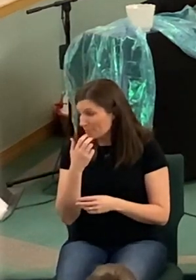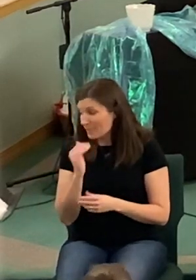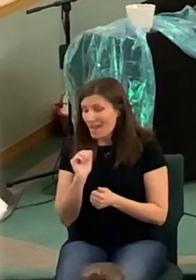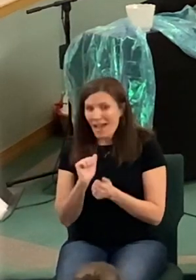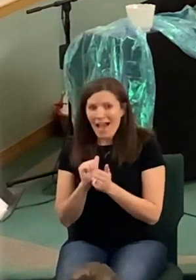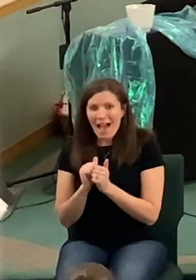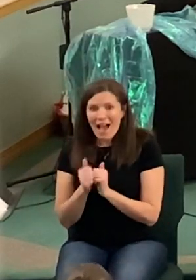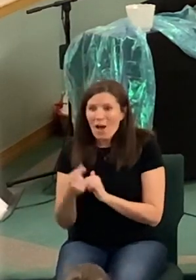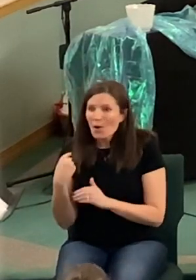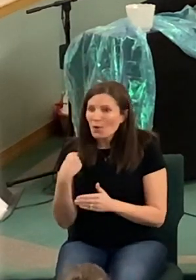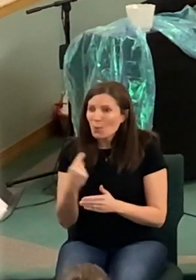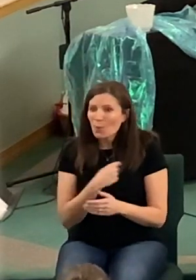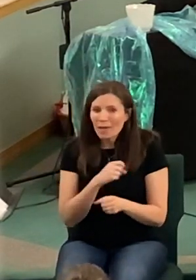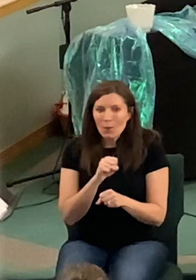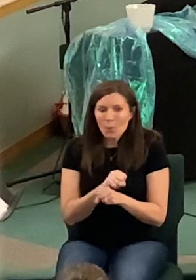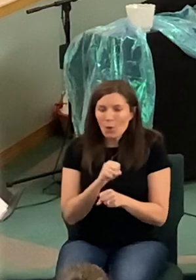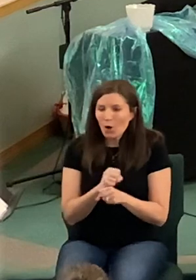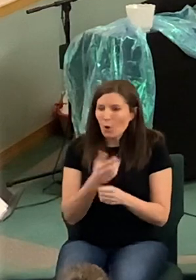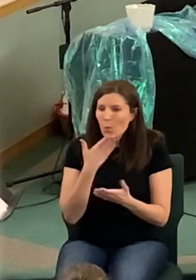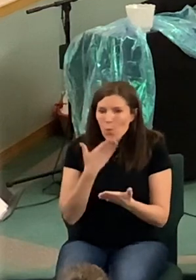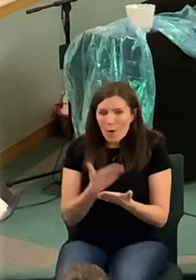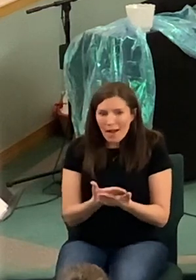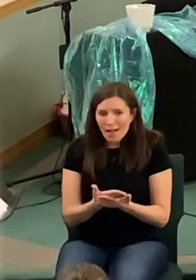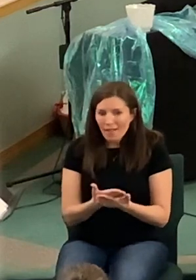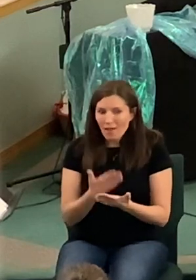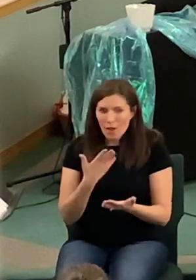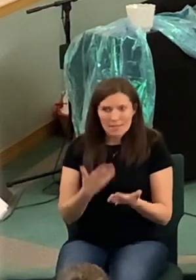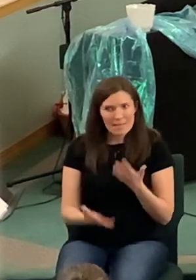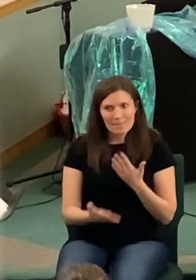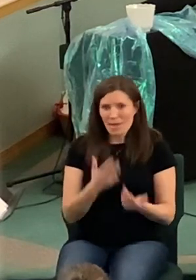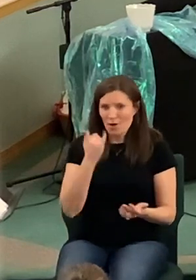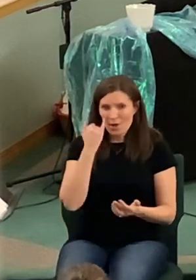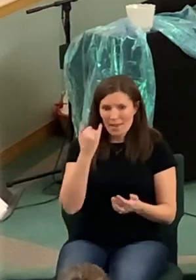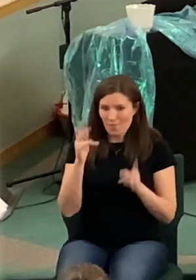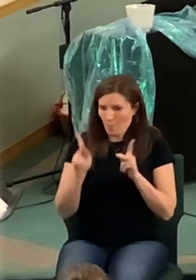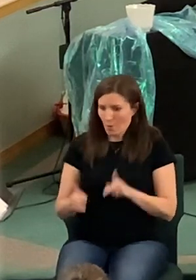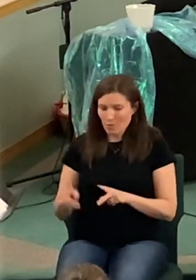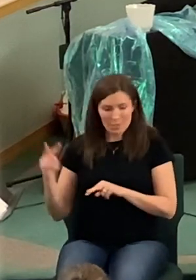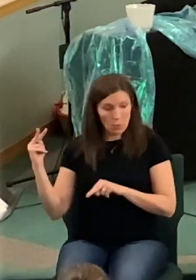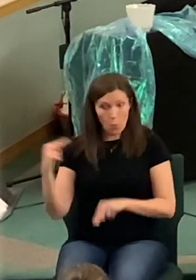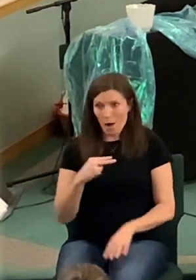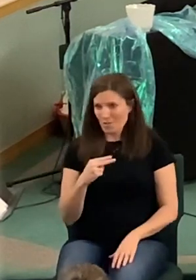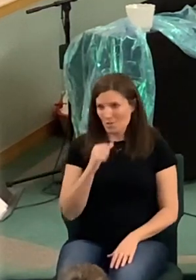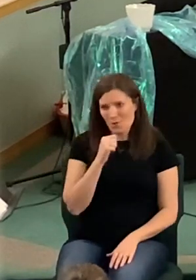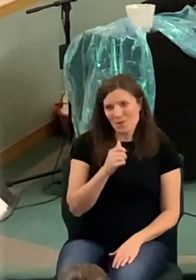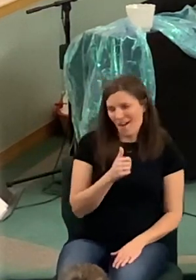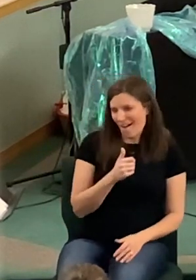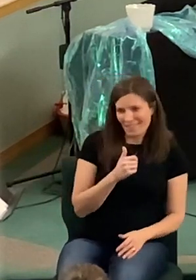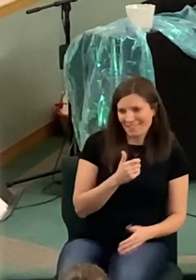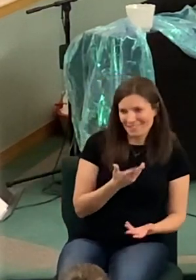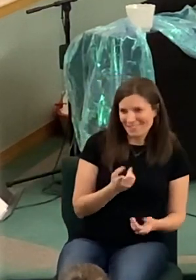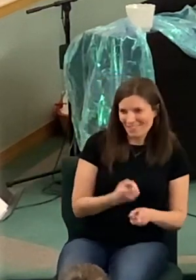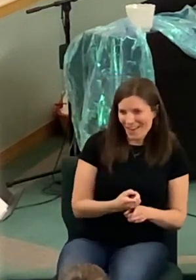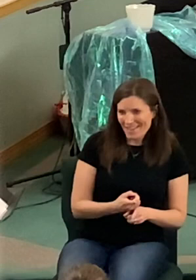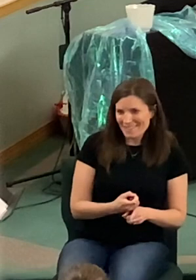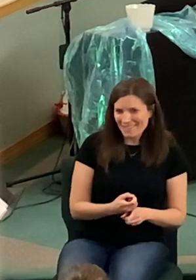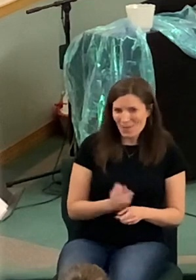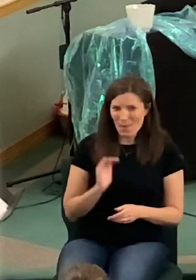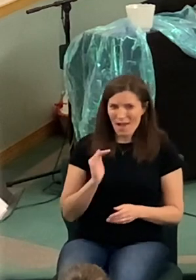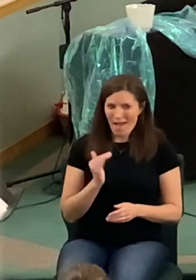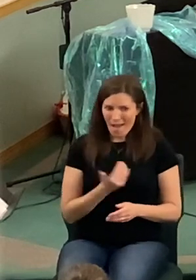watching, because we will be rewarded or punished by God for how we do our